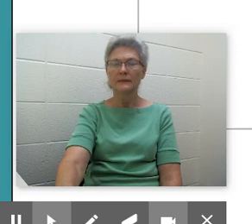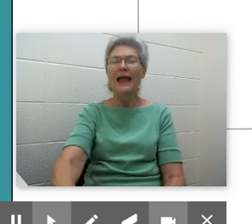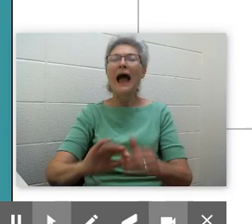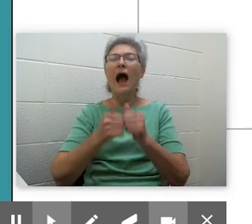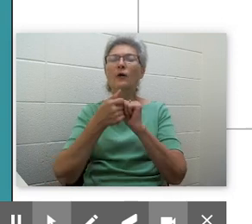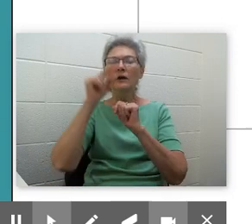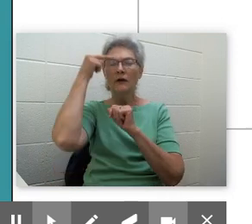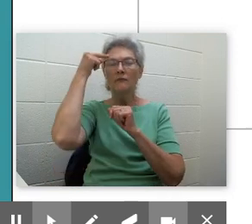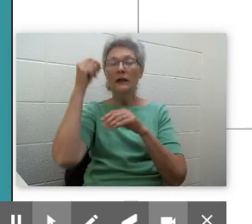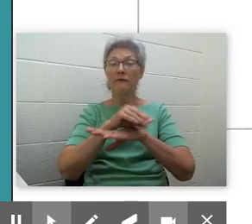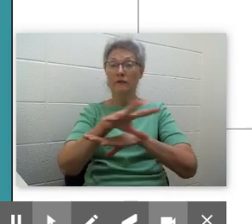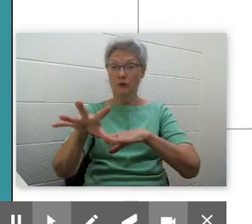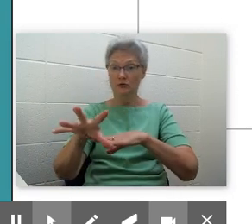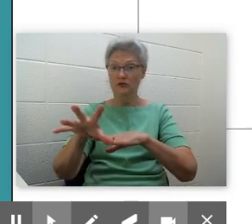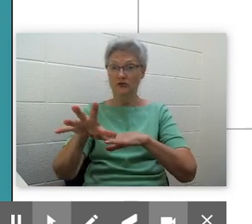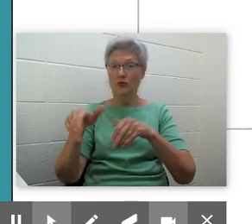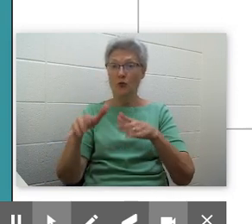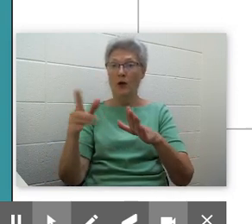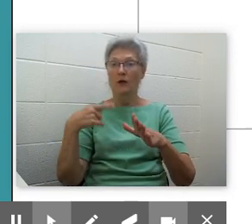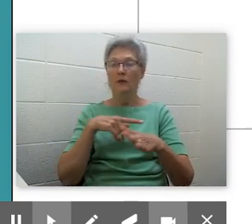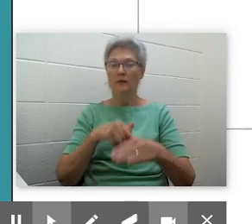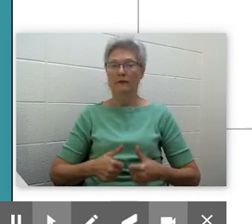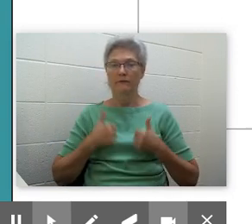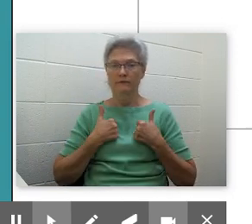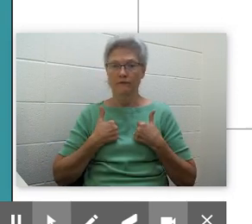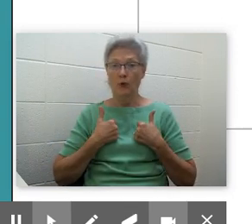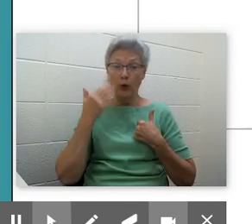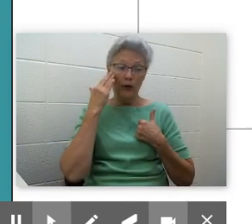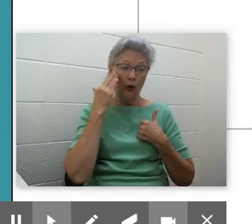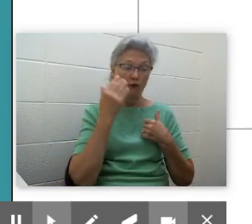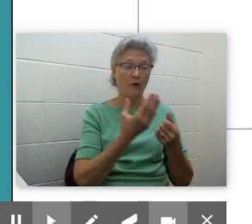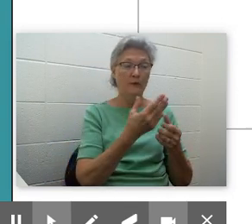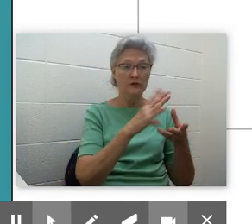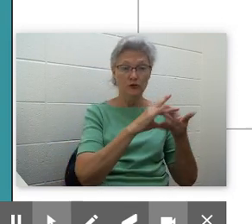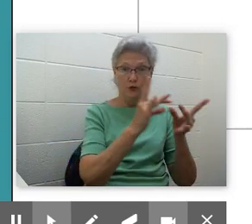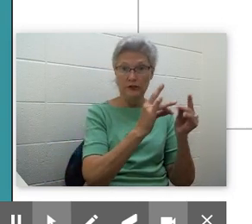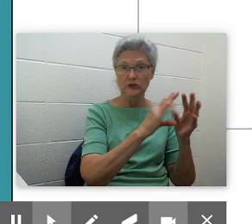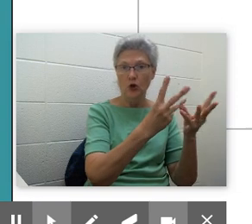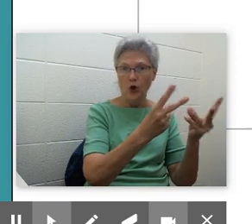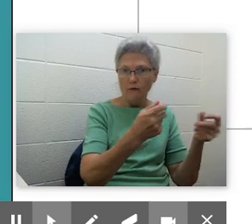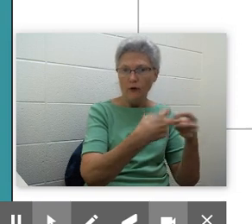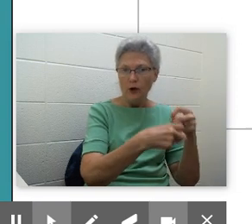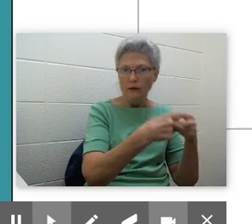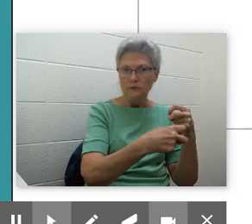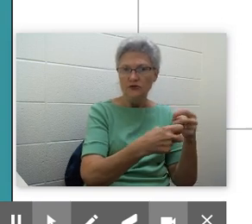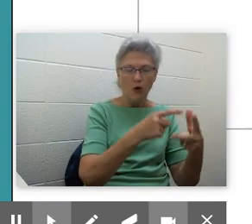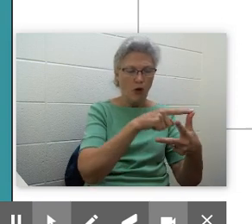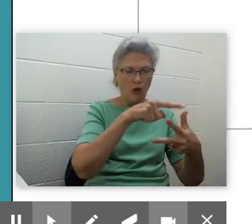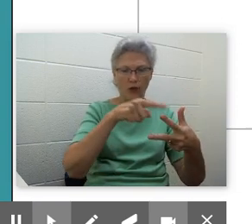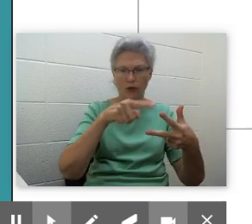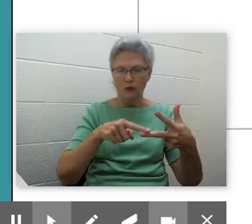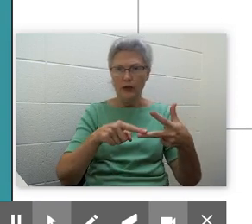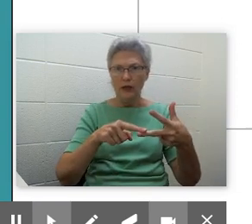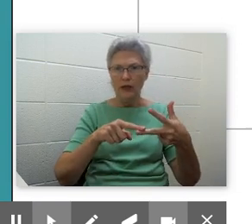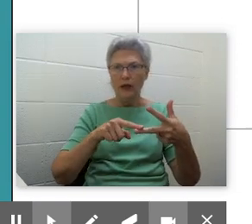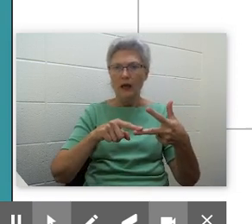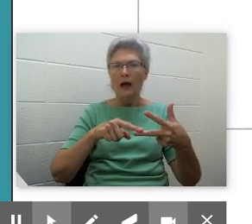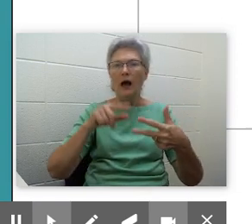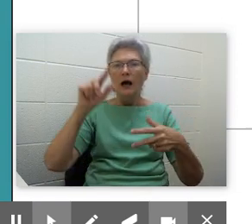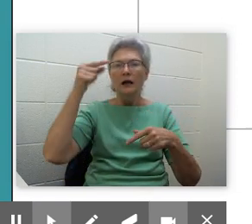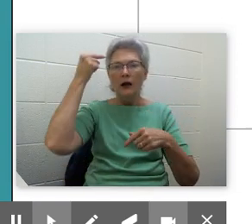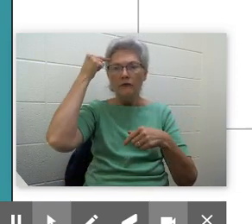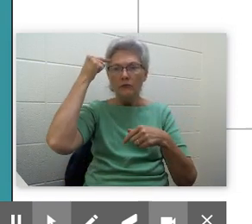How can government influence the way we live? We know from solving problems that all three government levels work